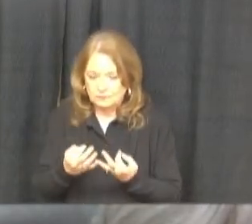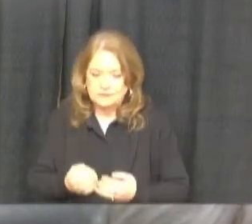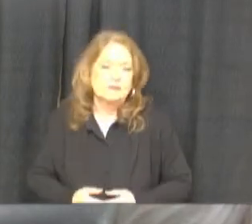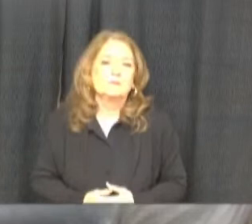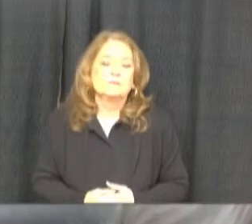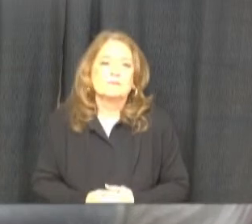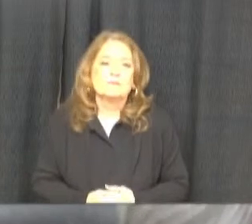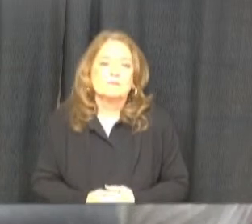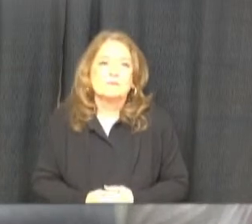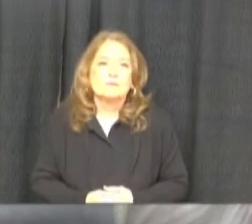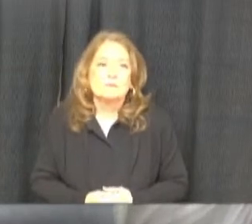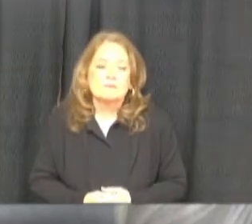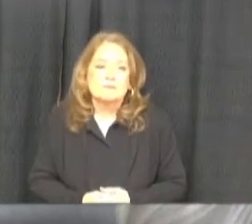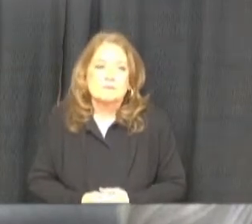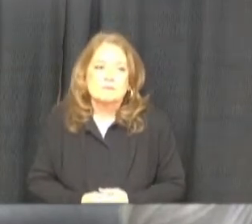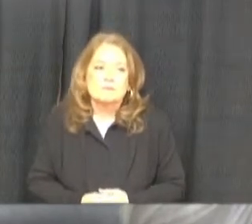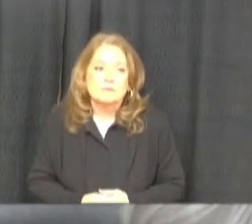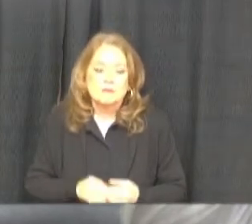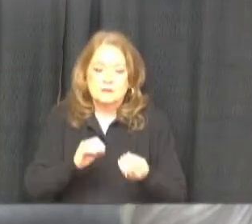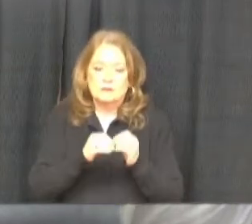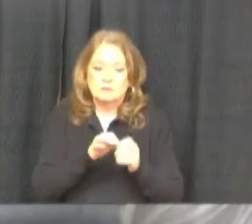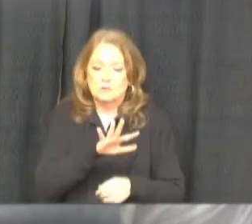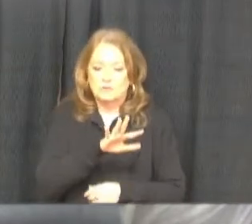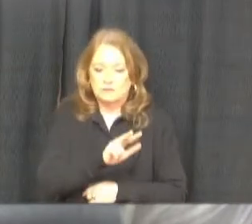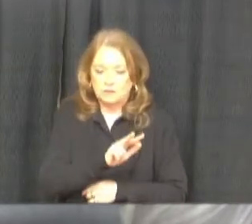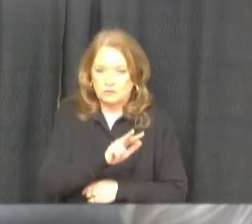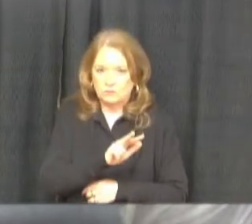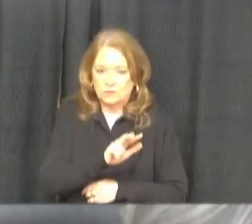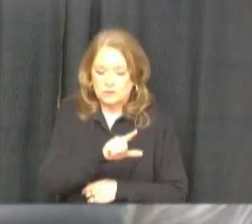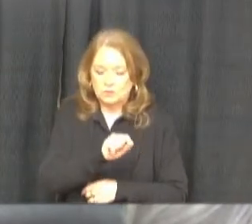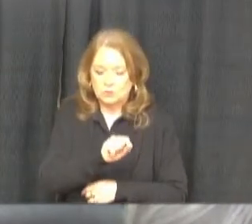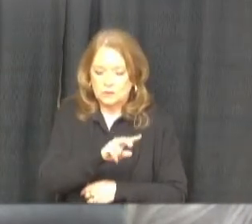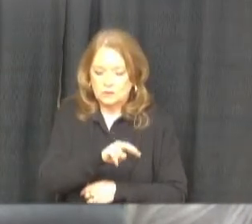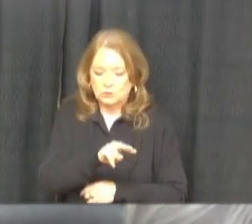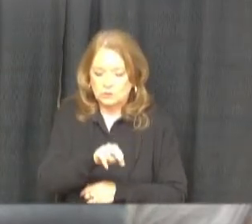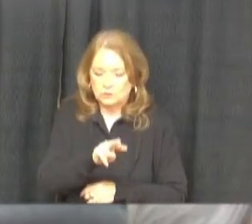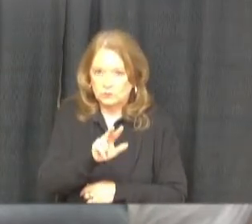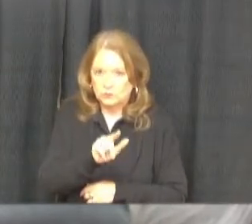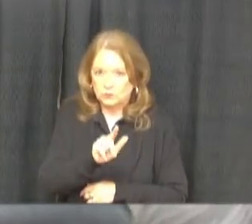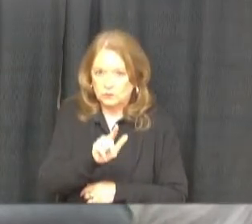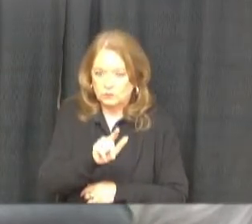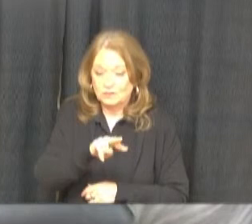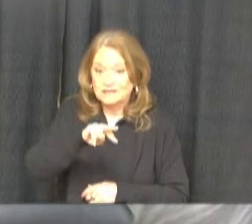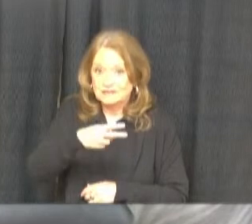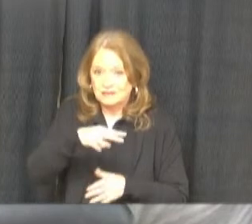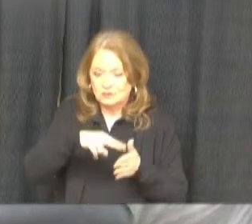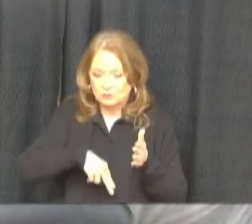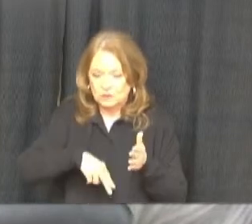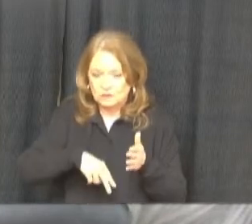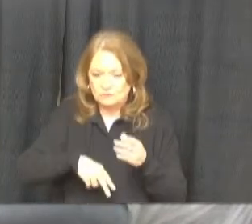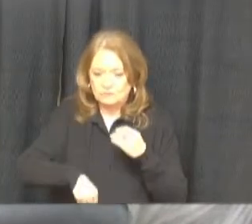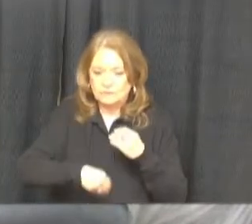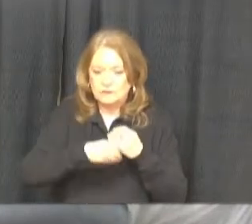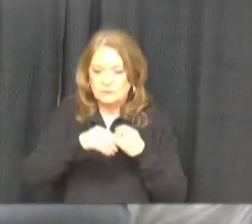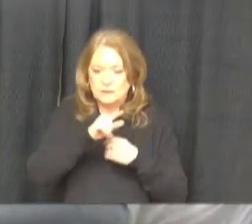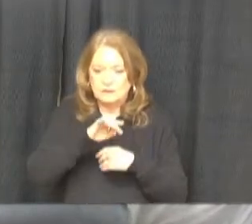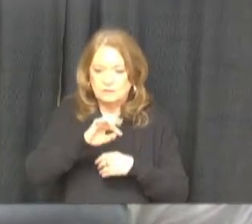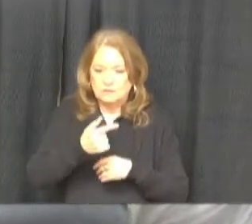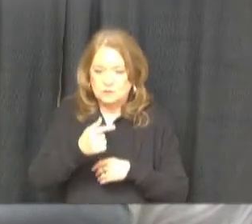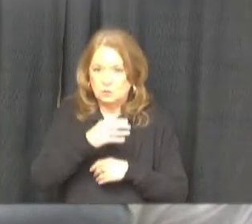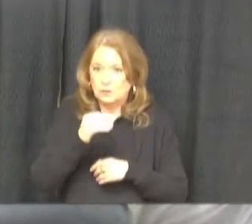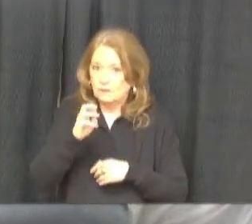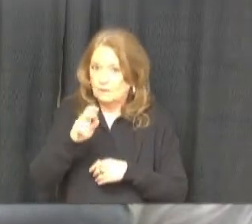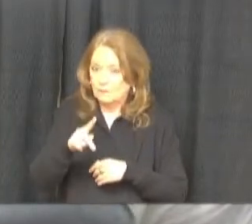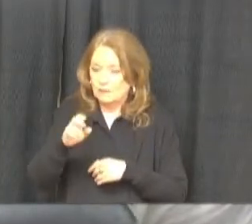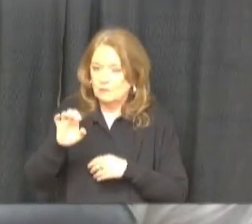District. Ordinance 53, 2022-23, second reading, amending the zoning ordinance and map of